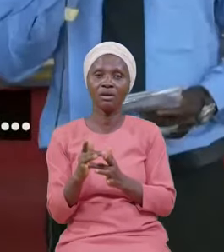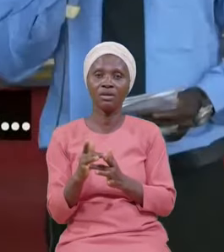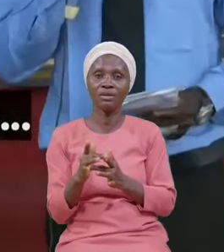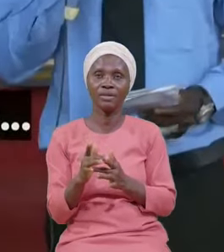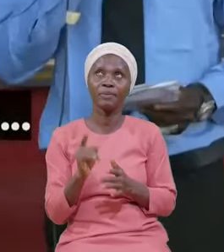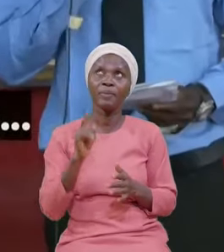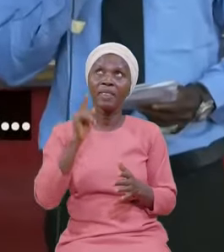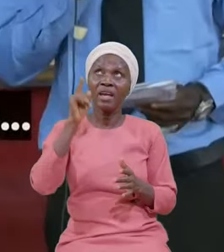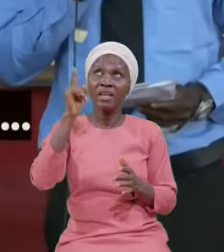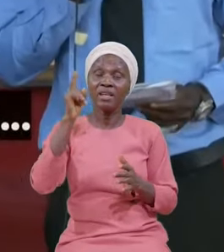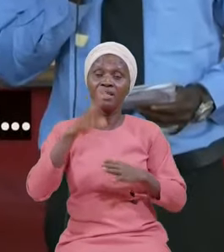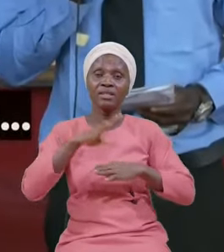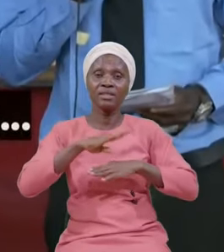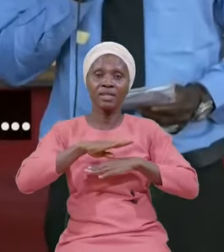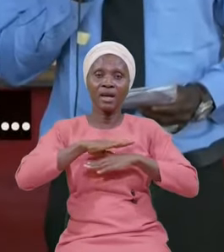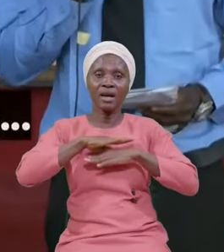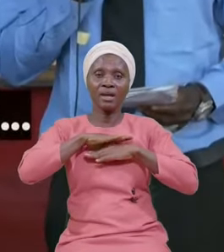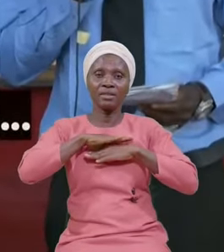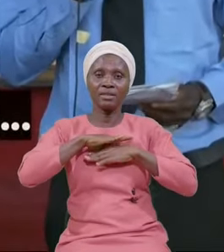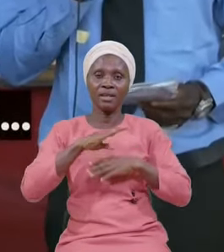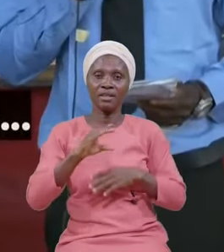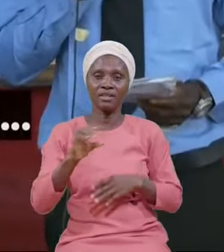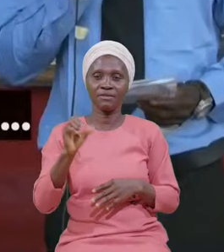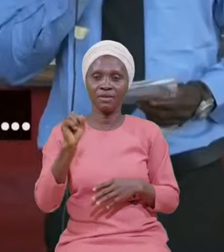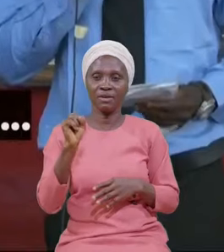Jesus he s